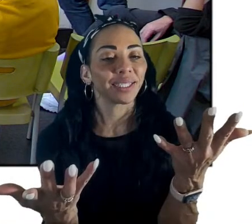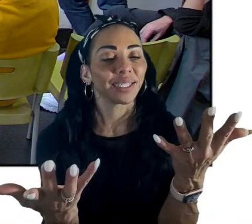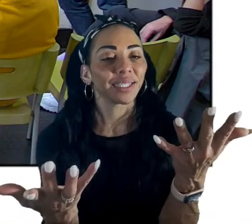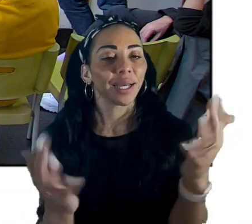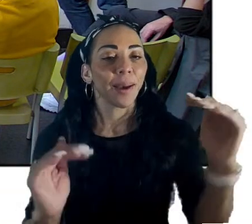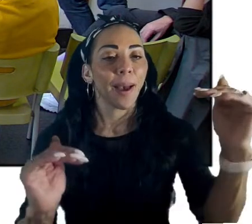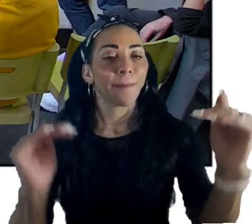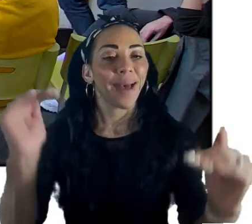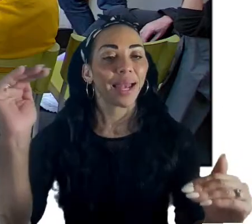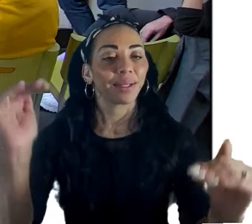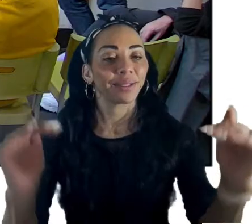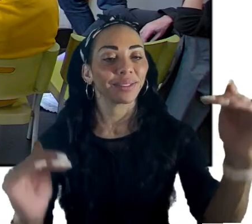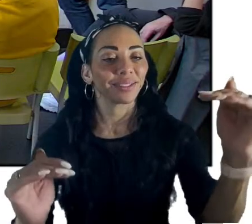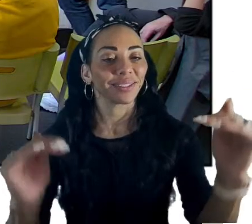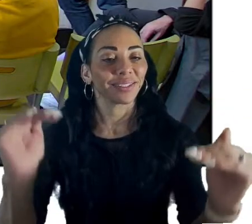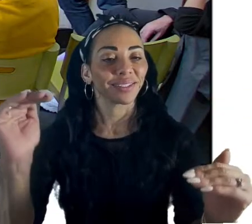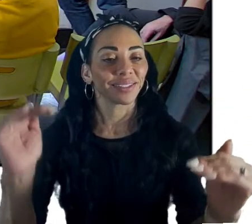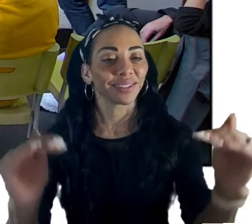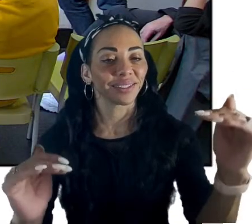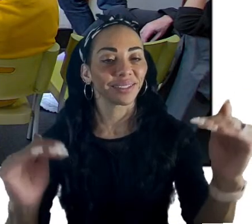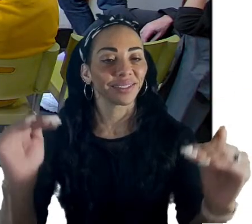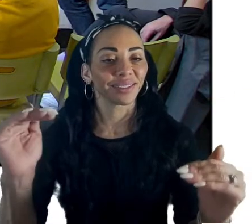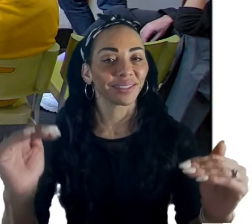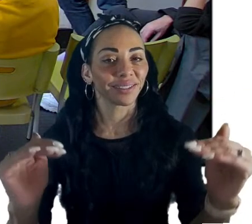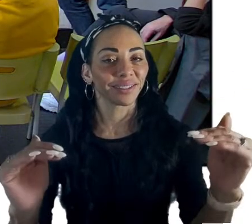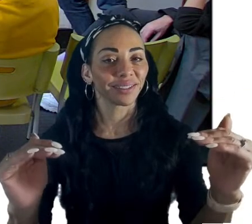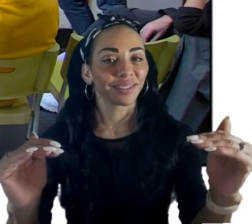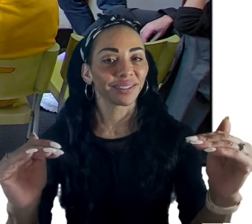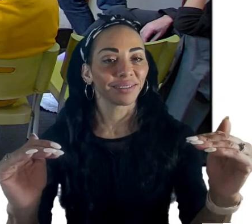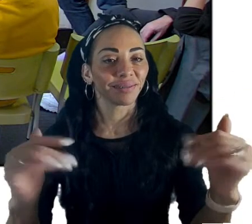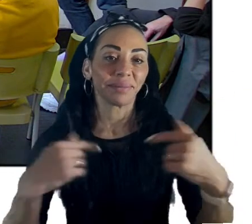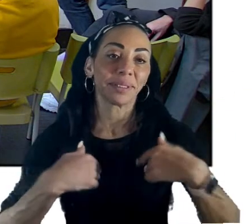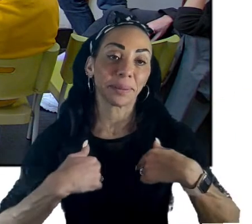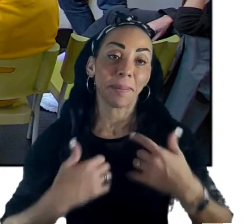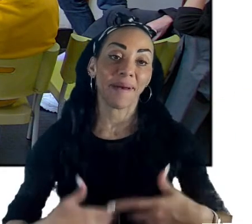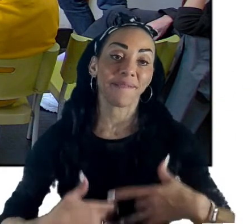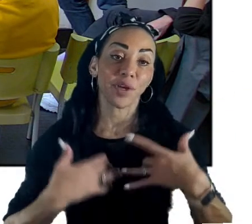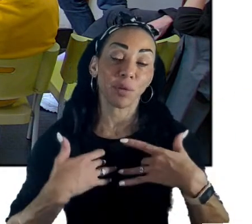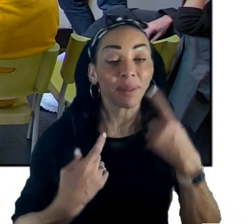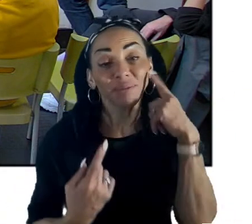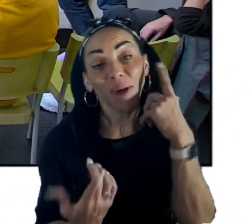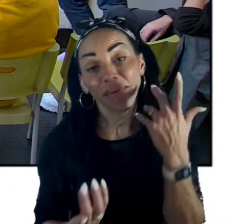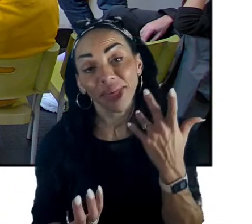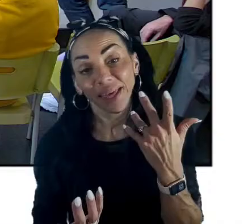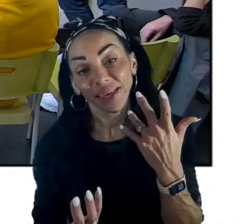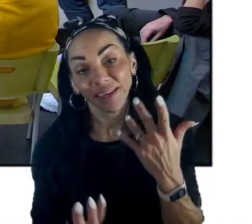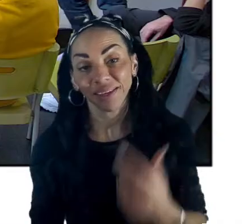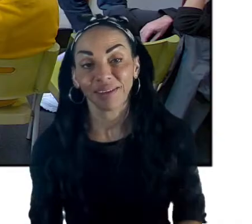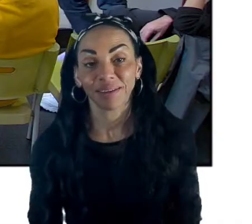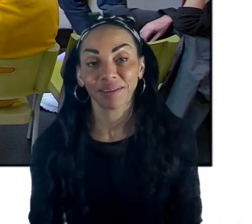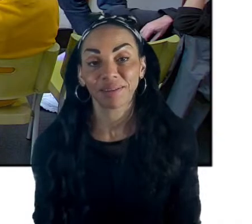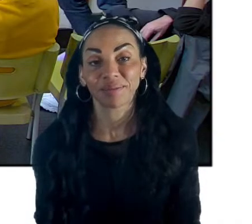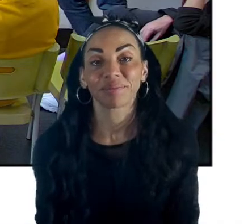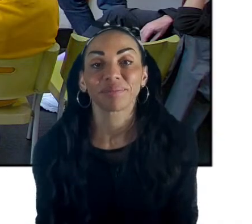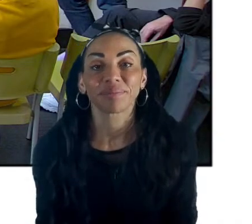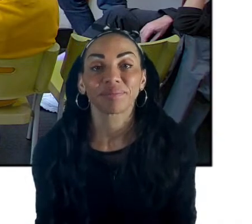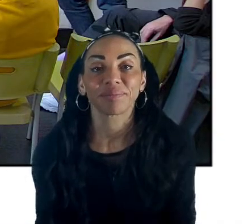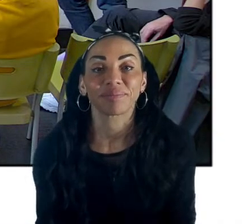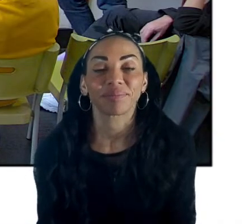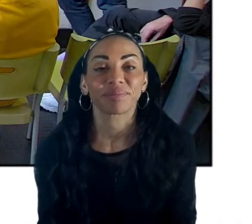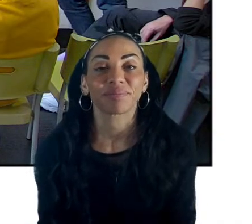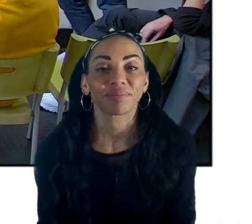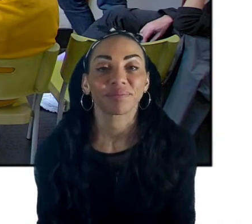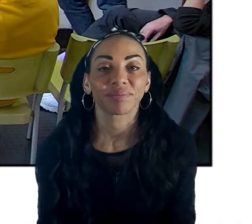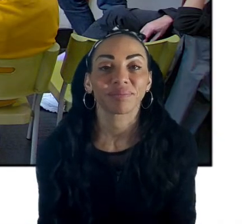argument, or doesn't it? I think, my experience. And what you want